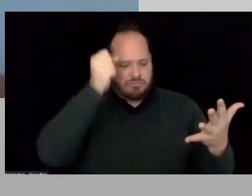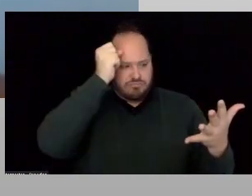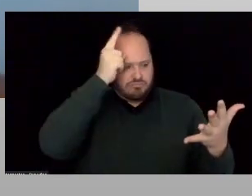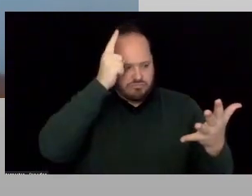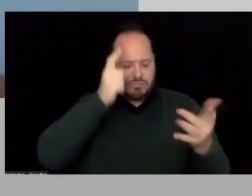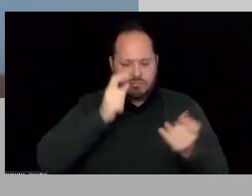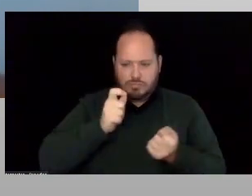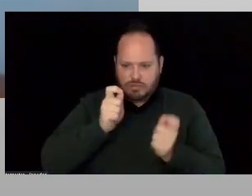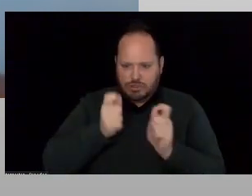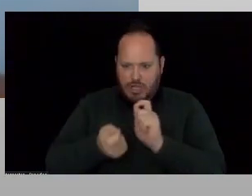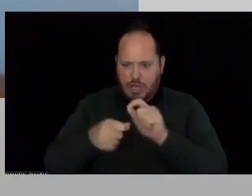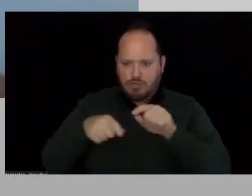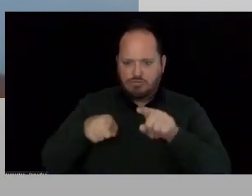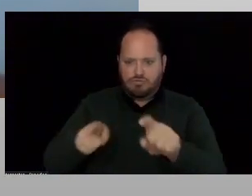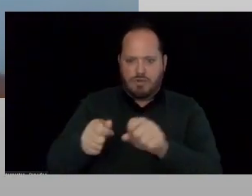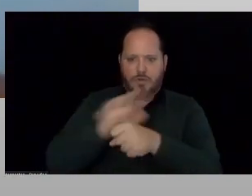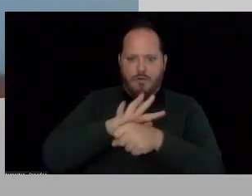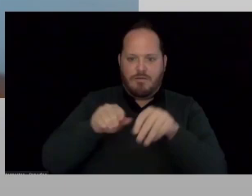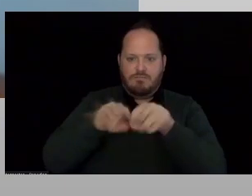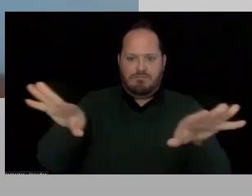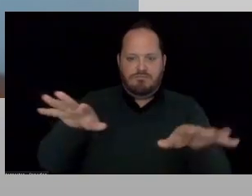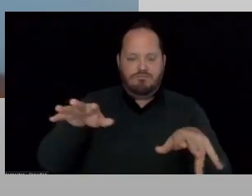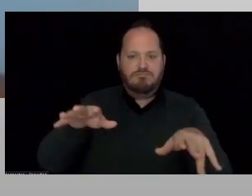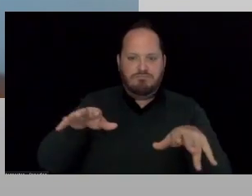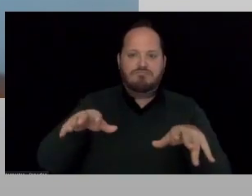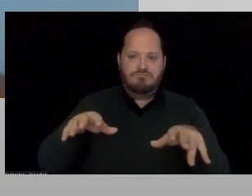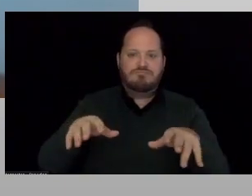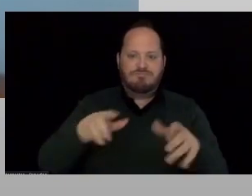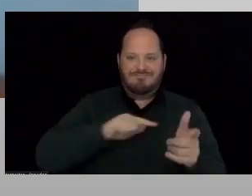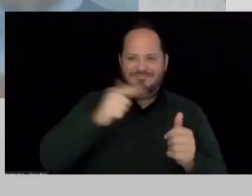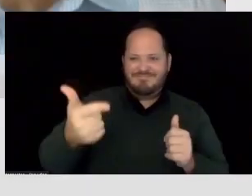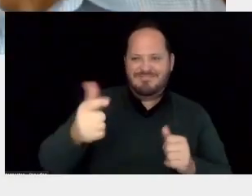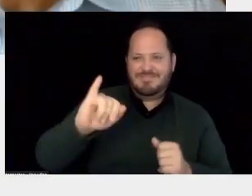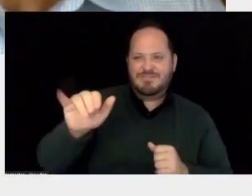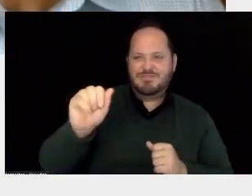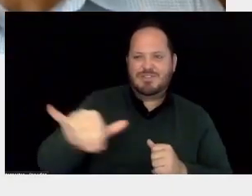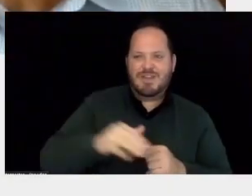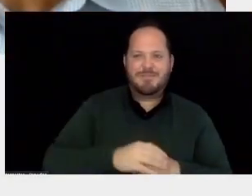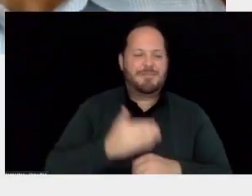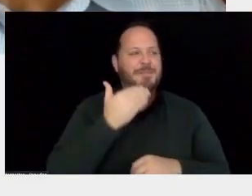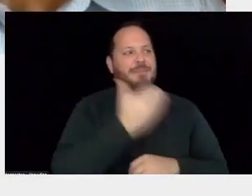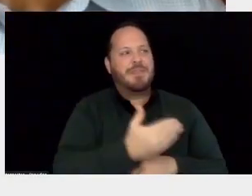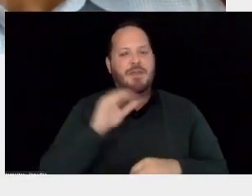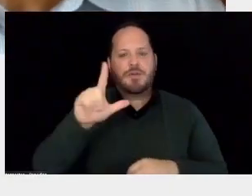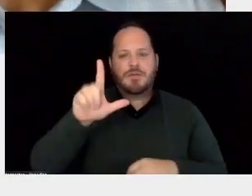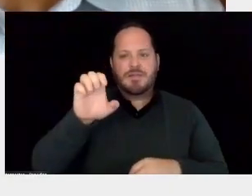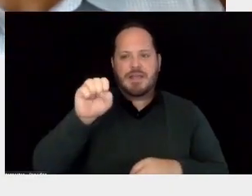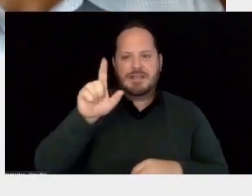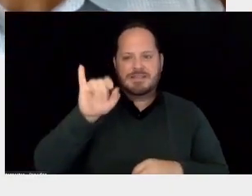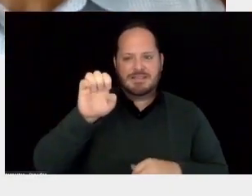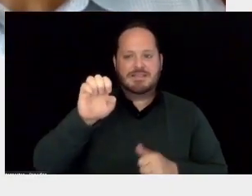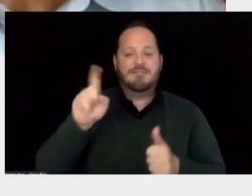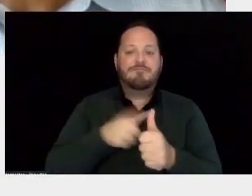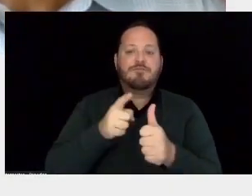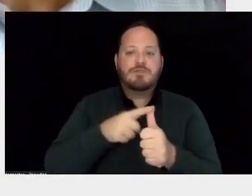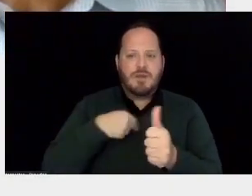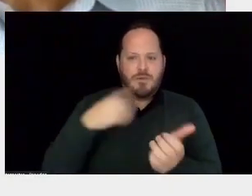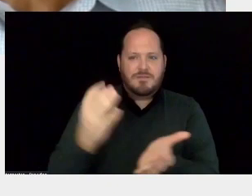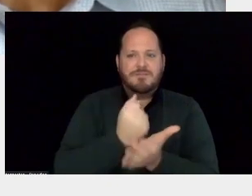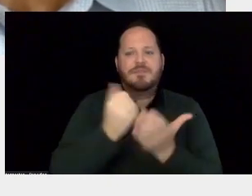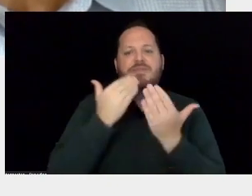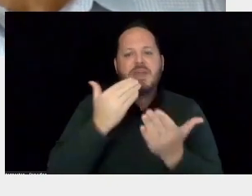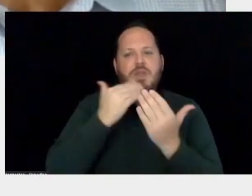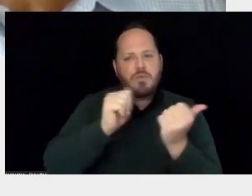I'm going to hand it over to Jay to get us started. Well, thank you, Leslie. First of all, before we really get started, let me say thank you to all of you